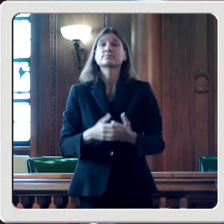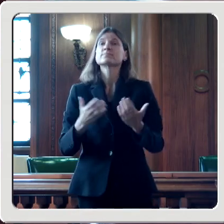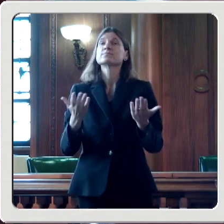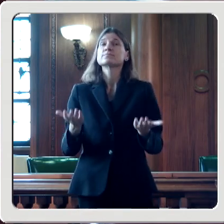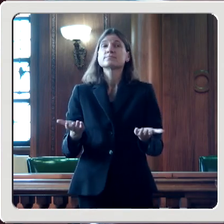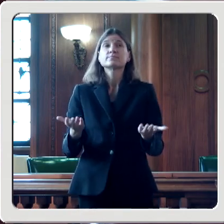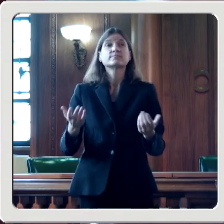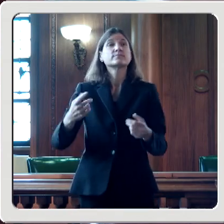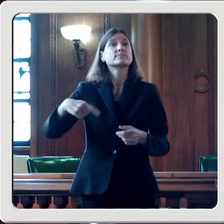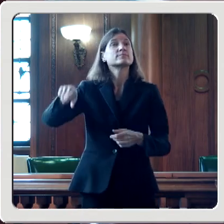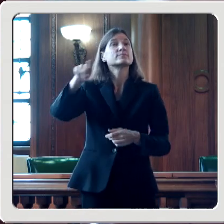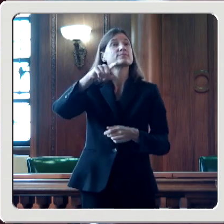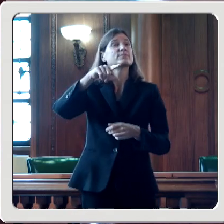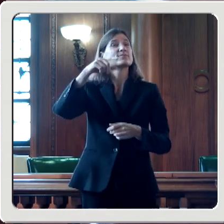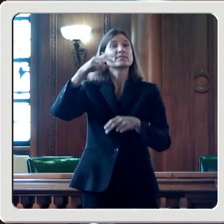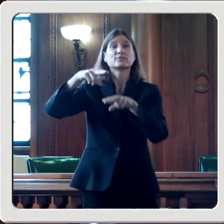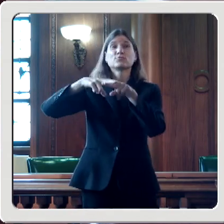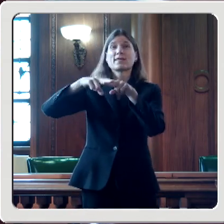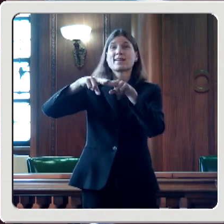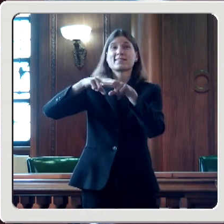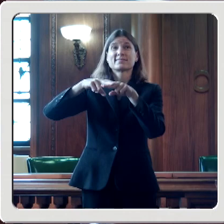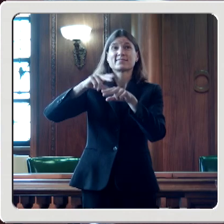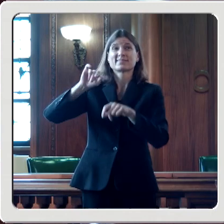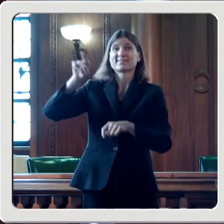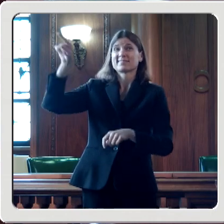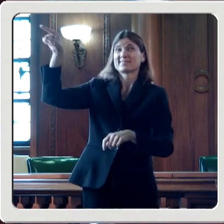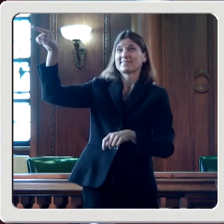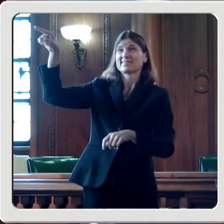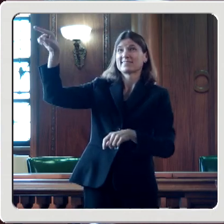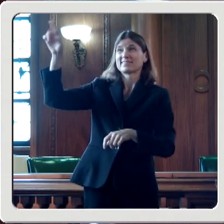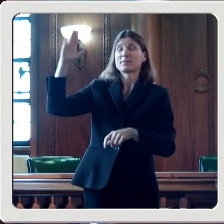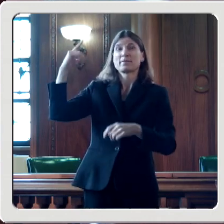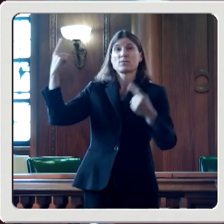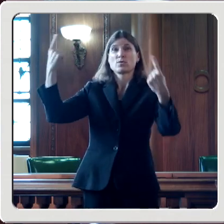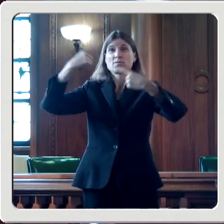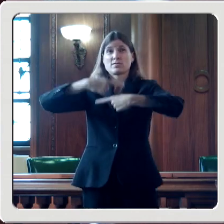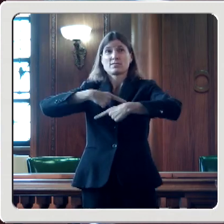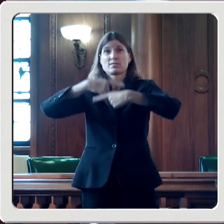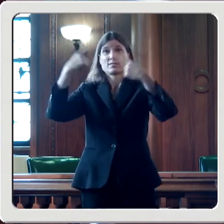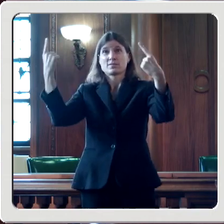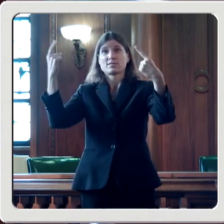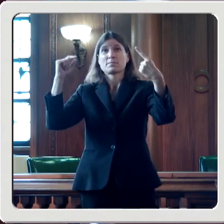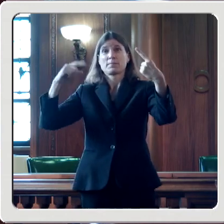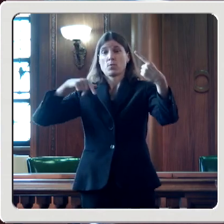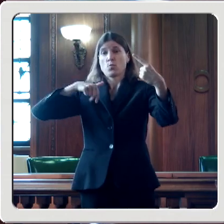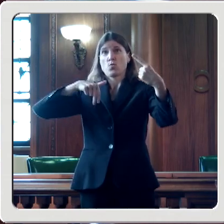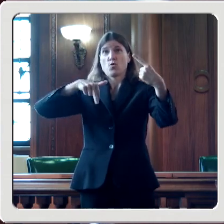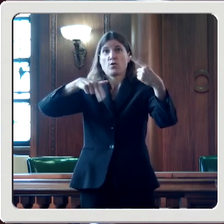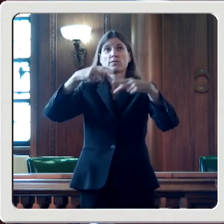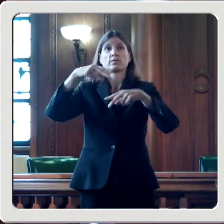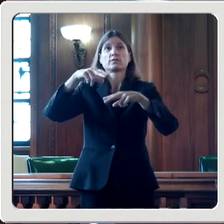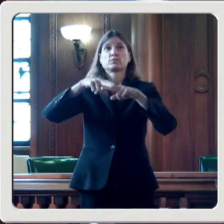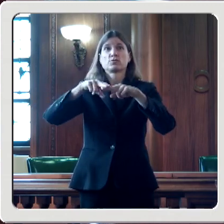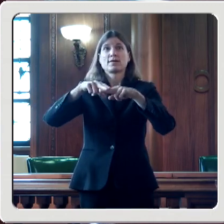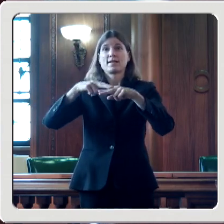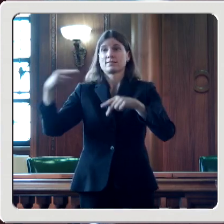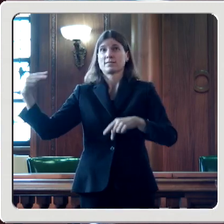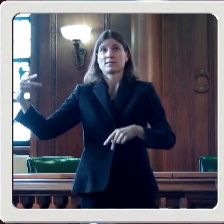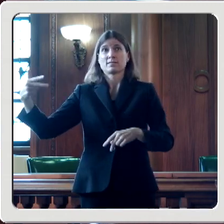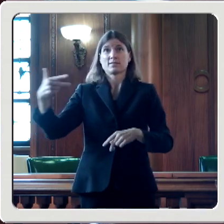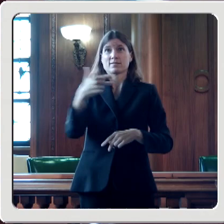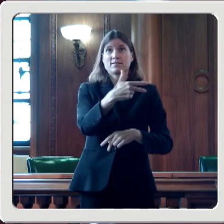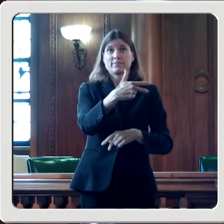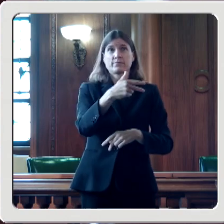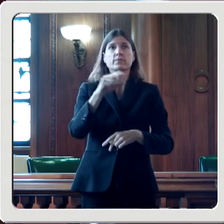We're finally working with MassDOT. We've accomplished that, and I want to thank Director Chris Signoli. The tunnel has gone